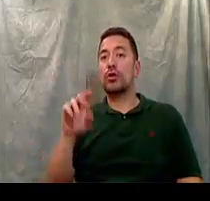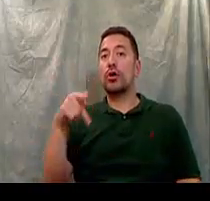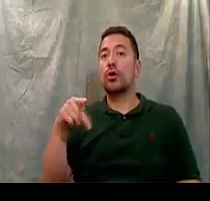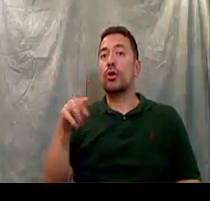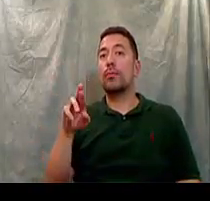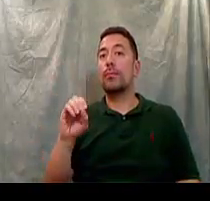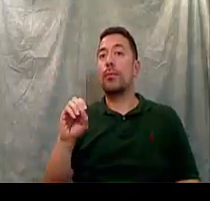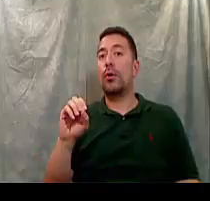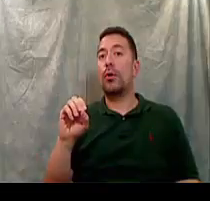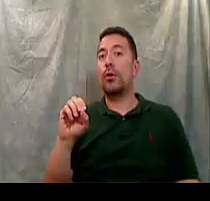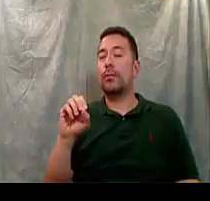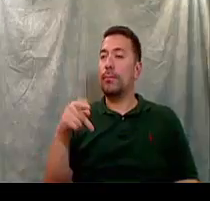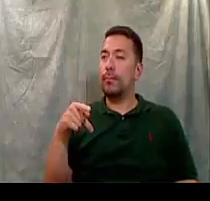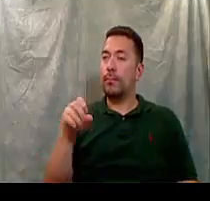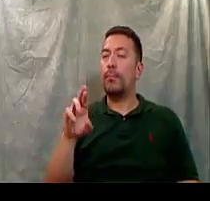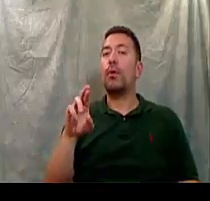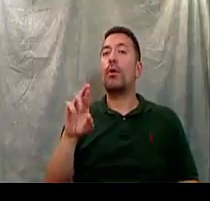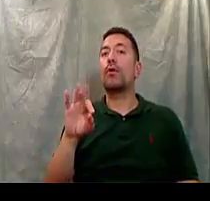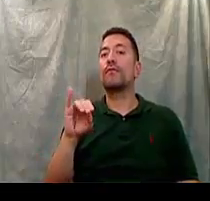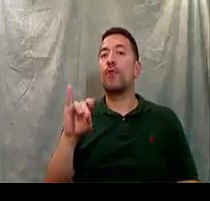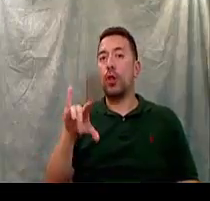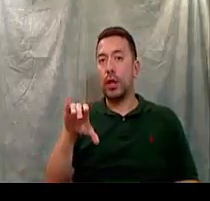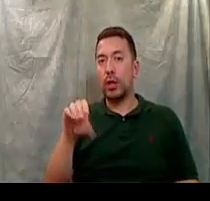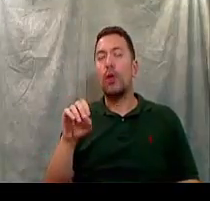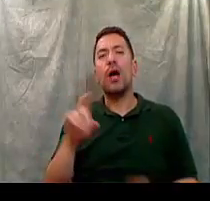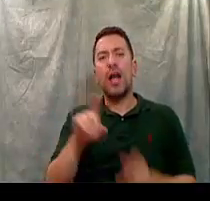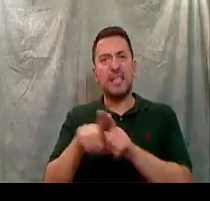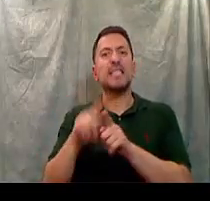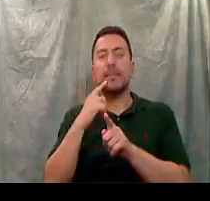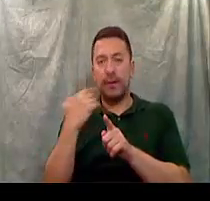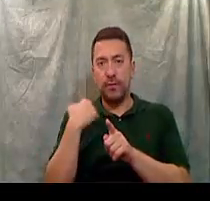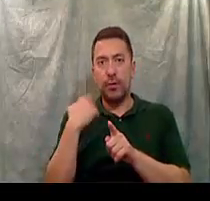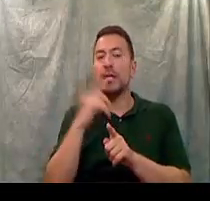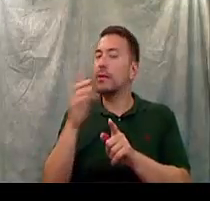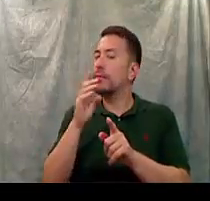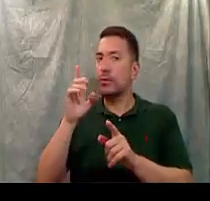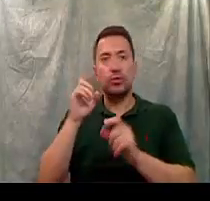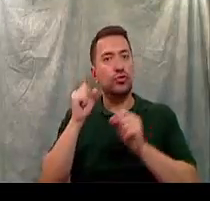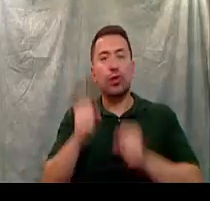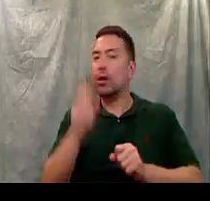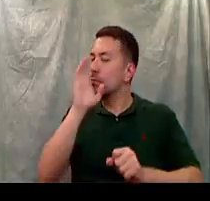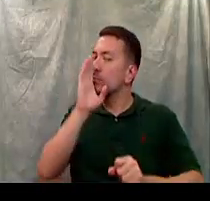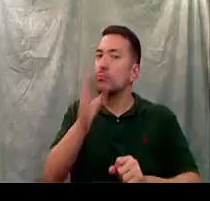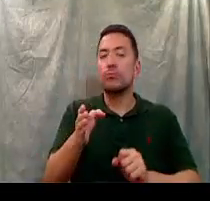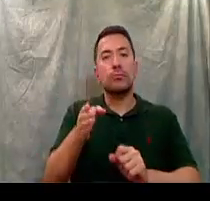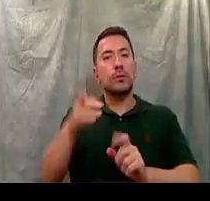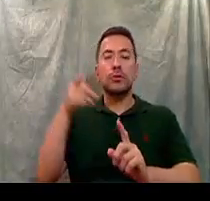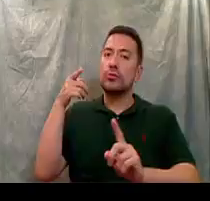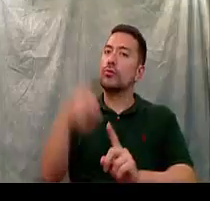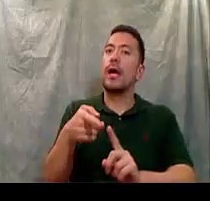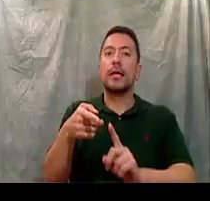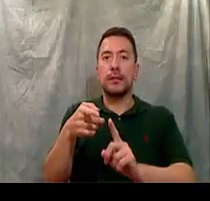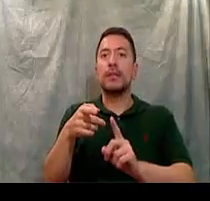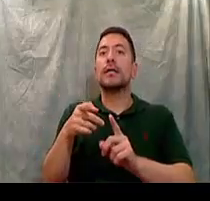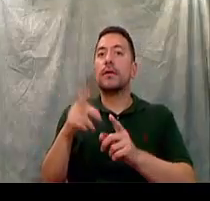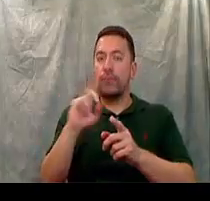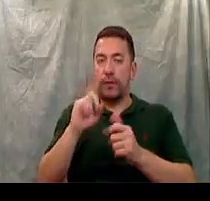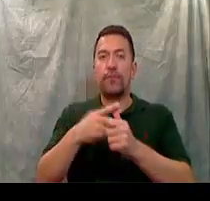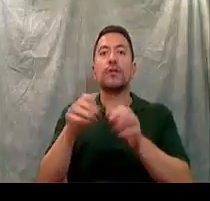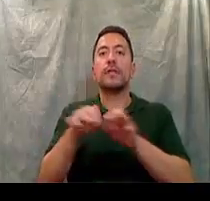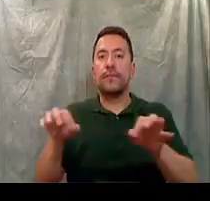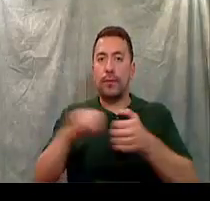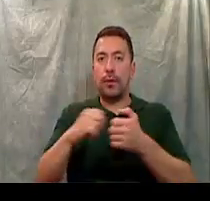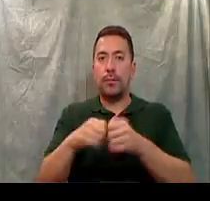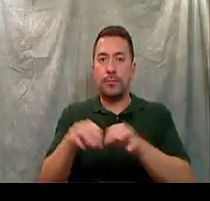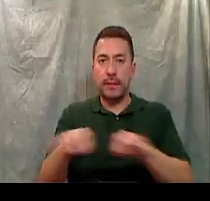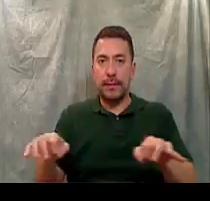Week 4, the need for a very direct, bold, and succinct introductory sentence to the first paragraph. Remembering that this first paragraph to this first